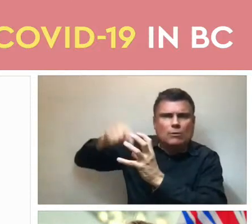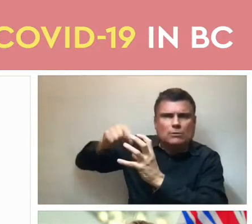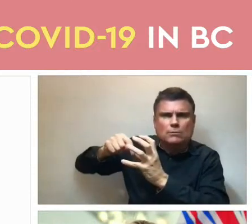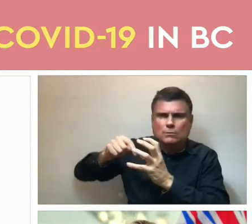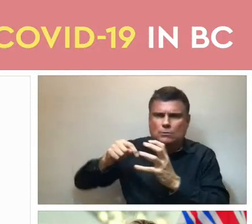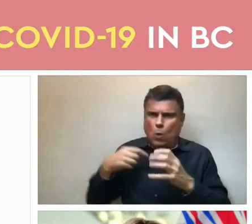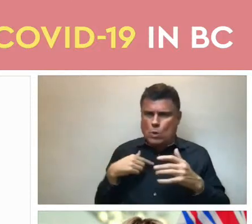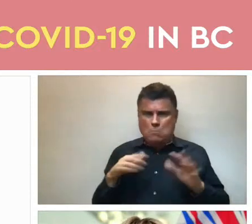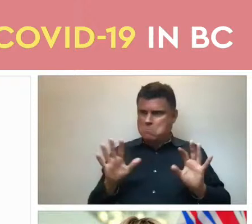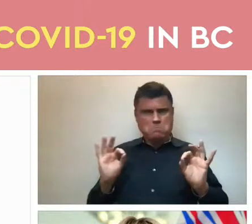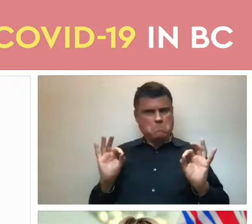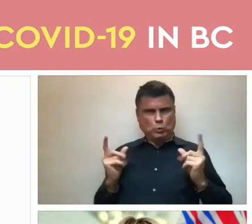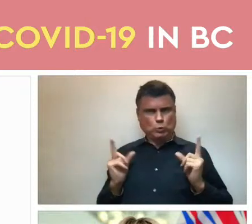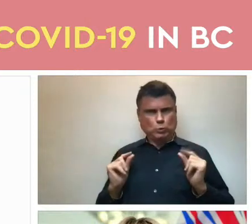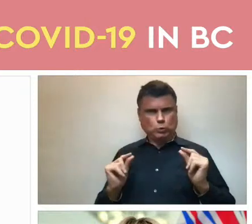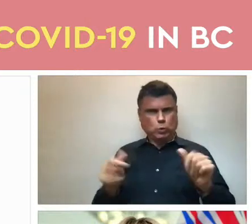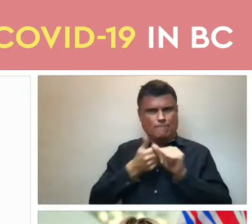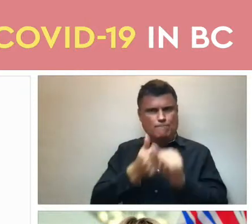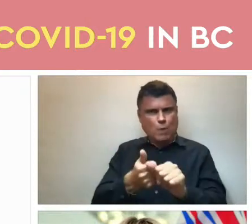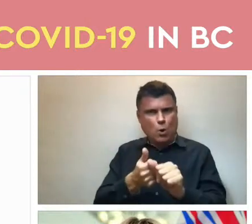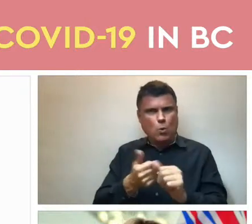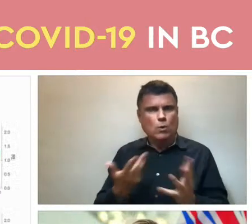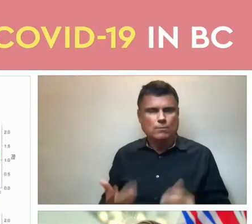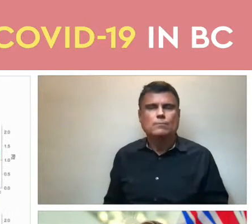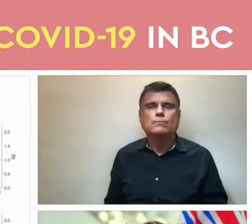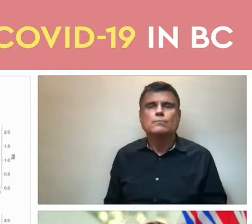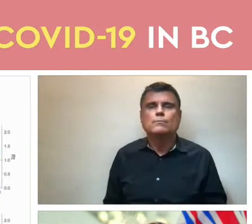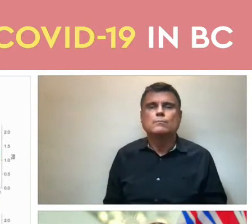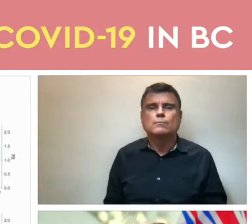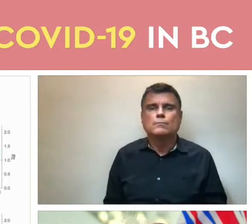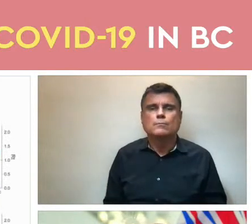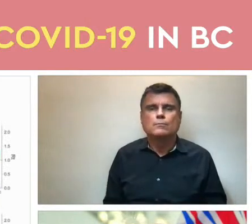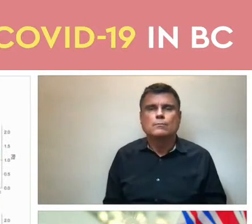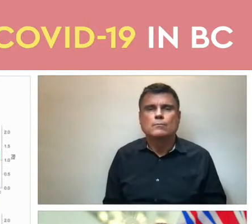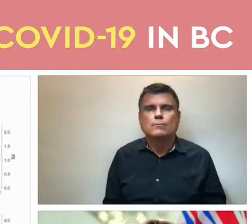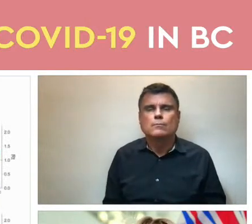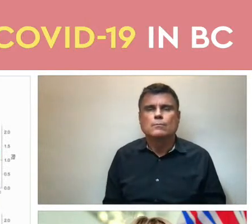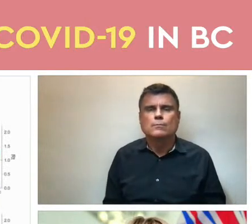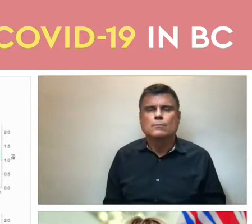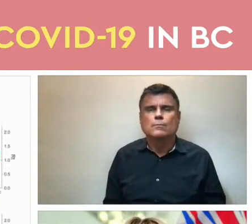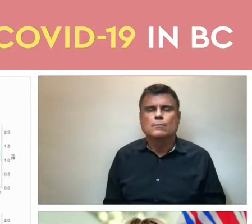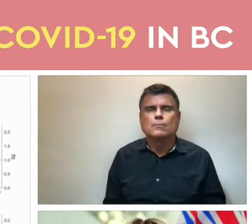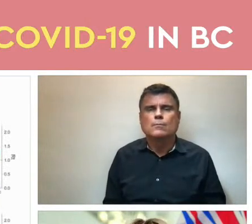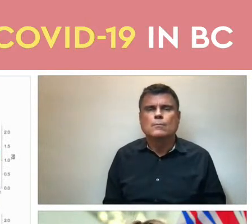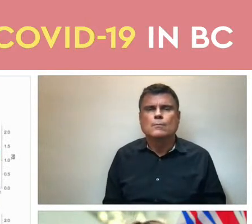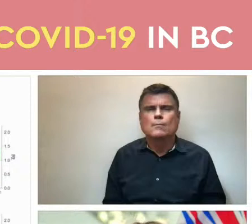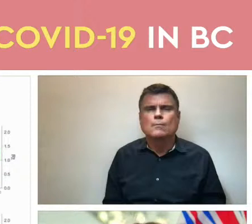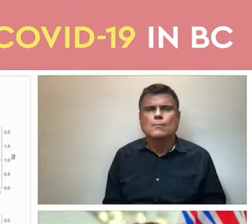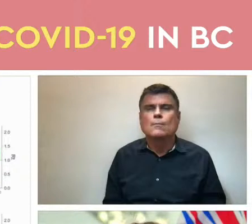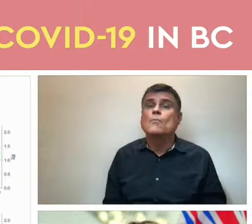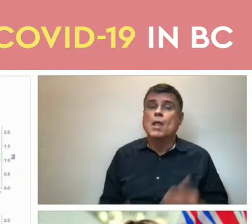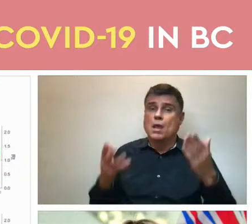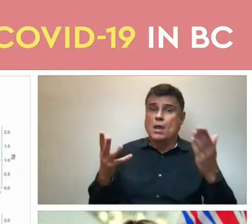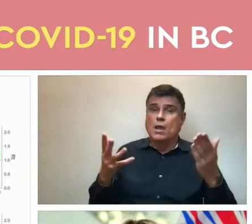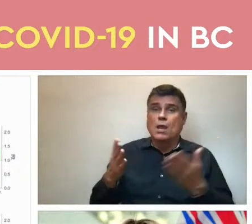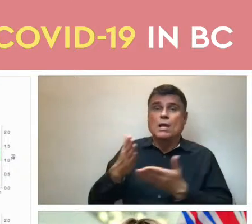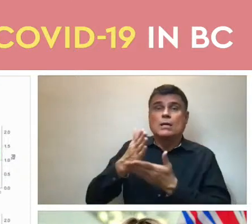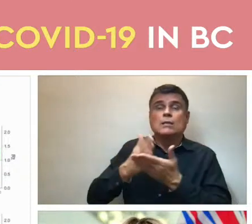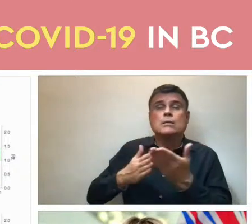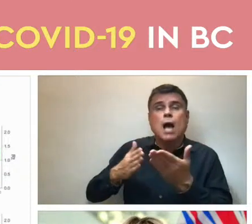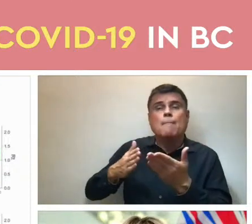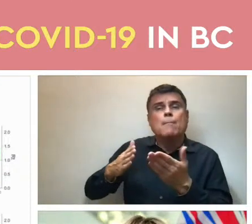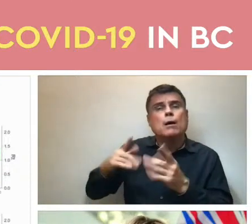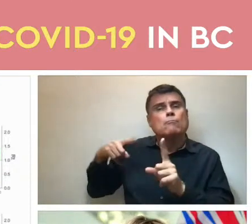or minimize the impact. So finally, the modeling. recent trends, we've